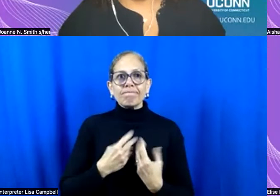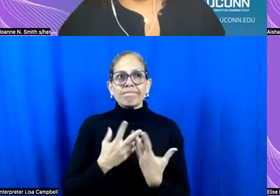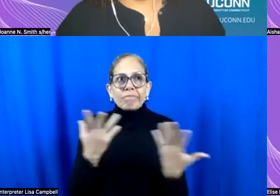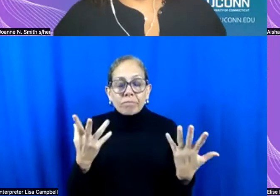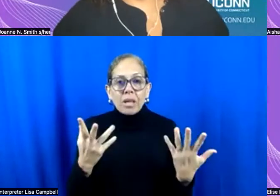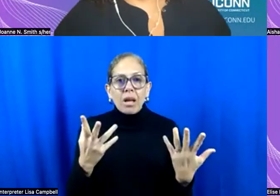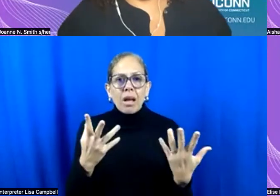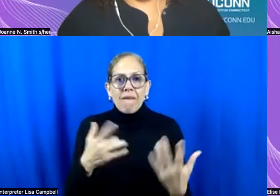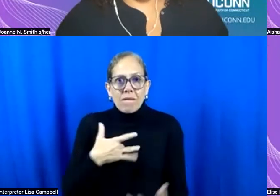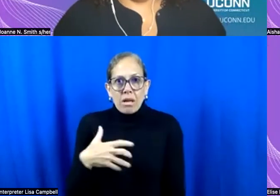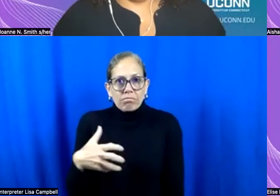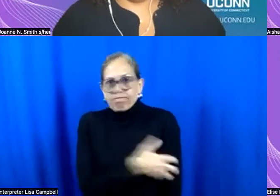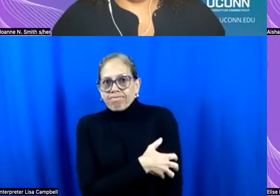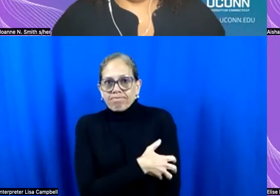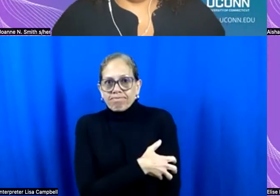very empowering.